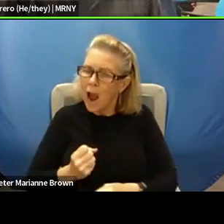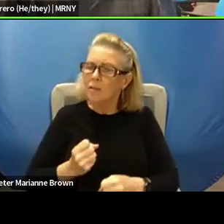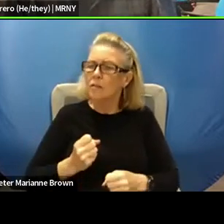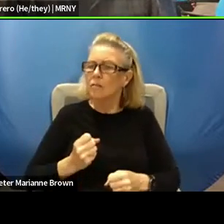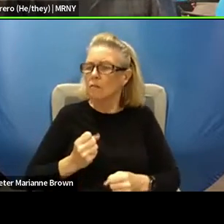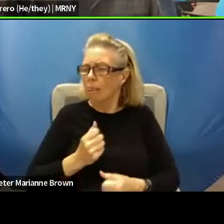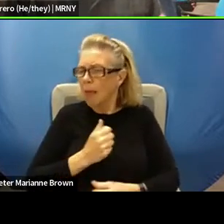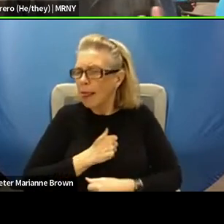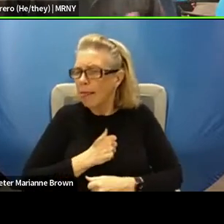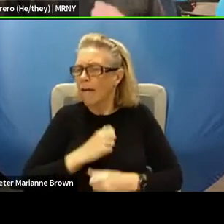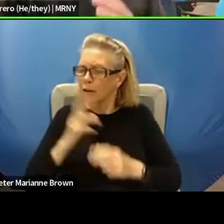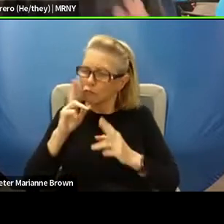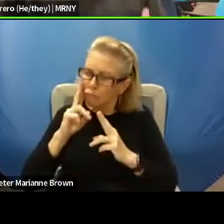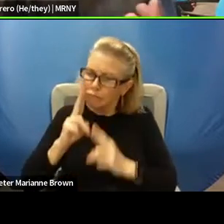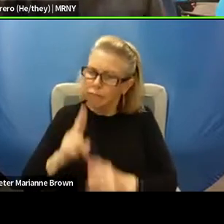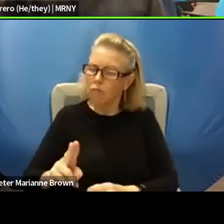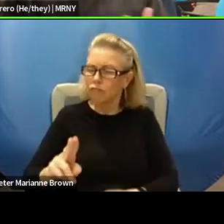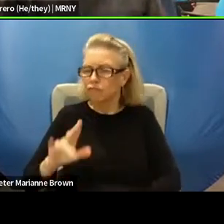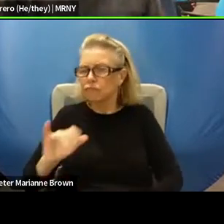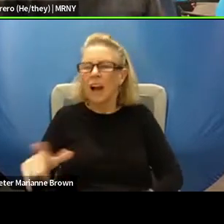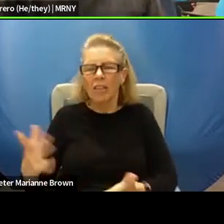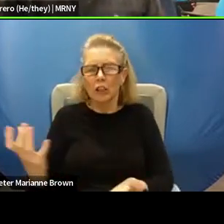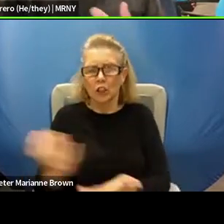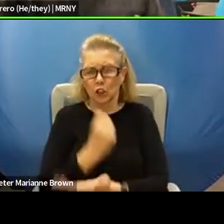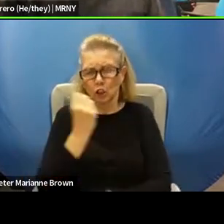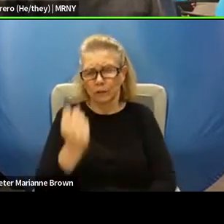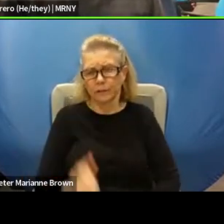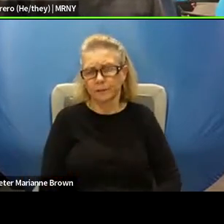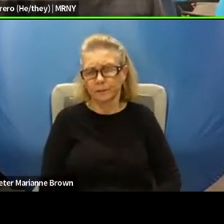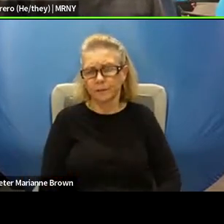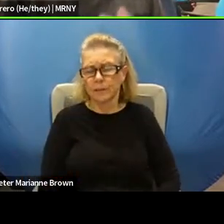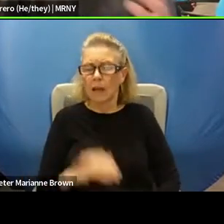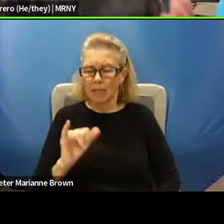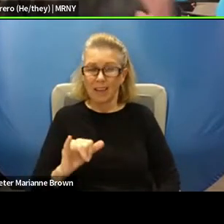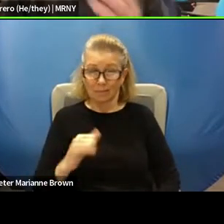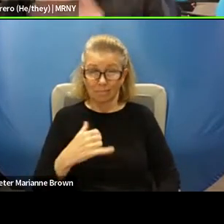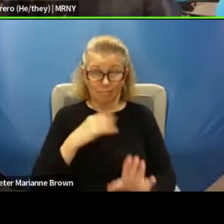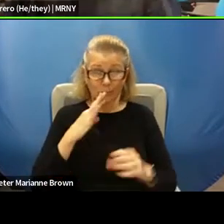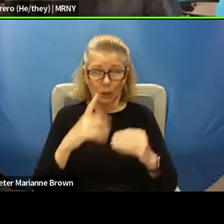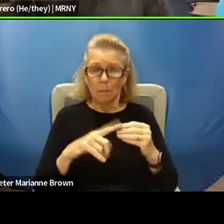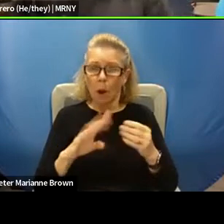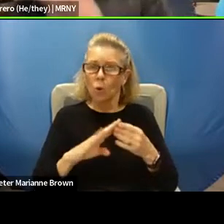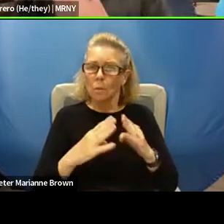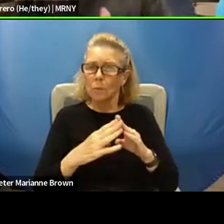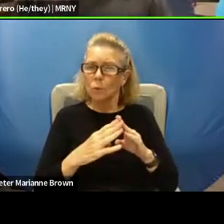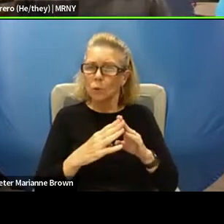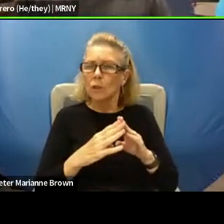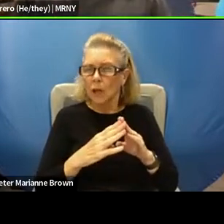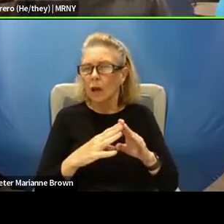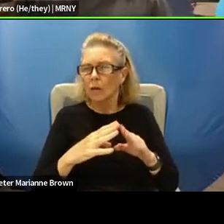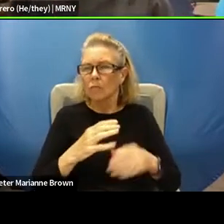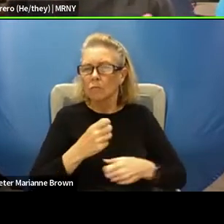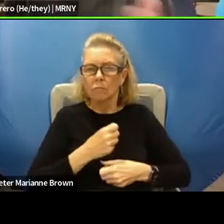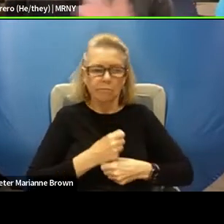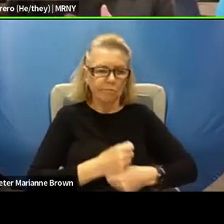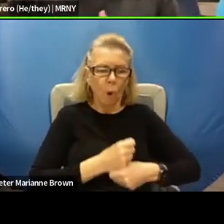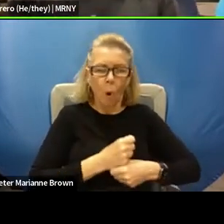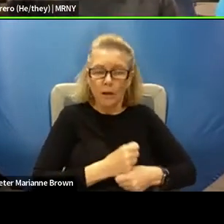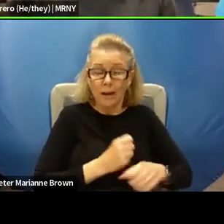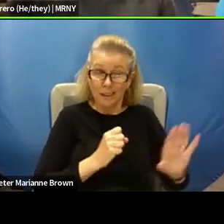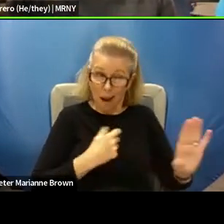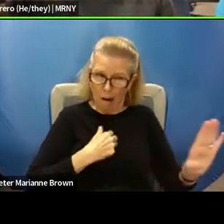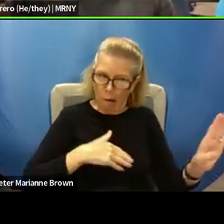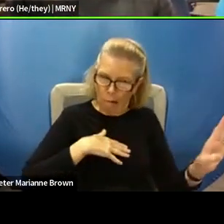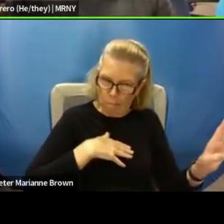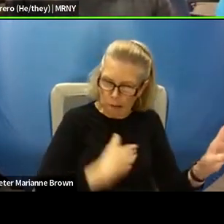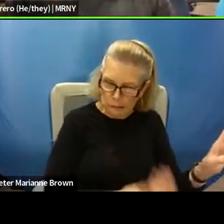deserve. And that is in the space of community organizing. Now, I will confess there are other spaces where I think differently